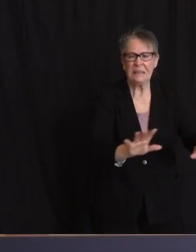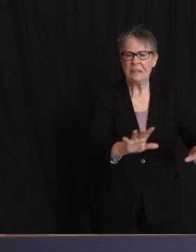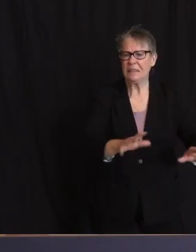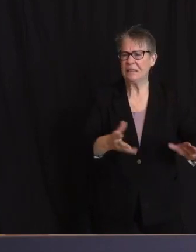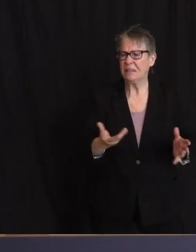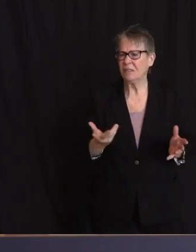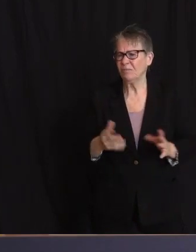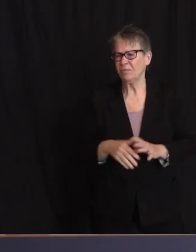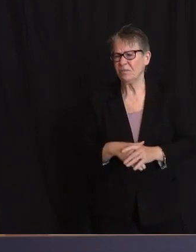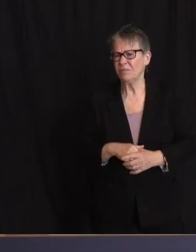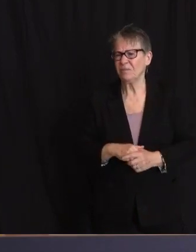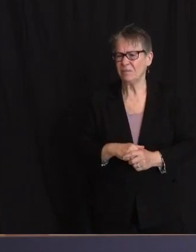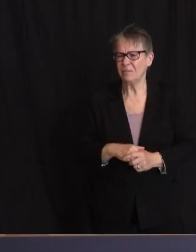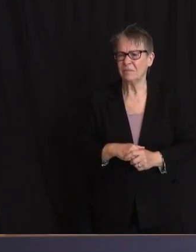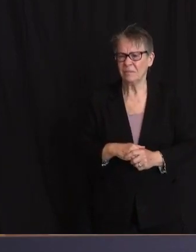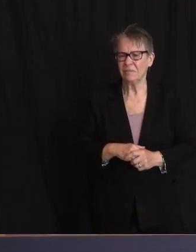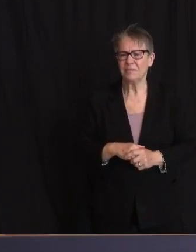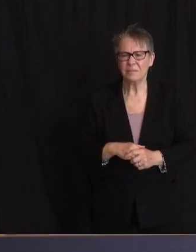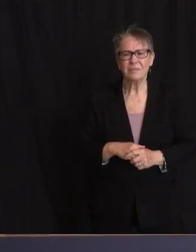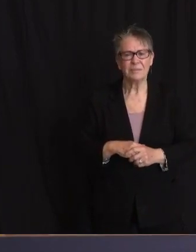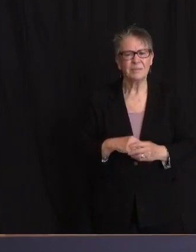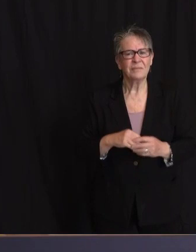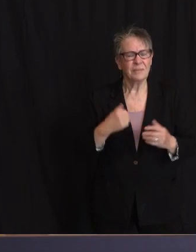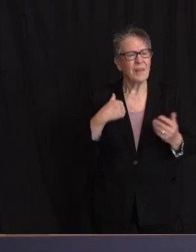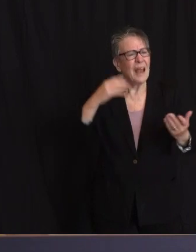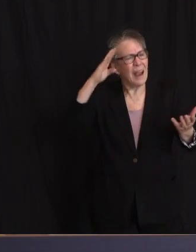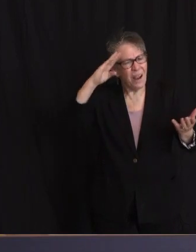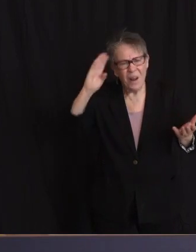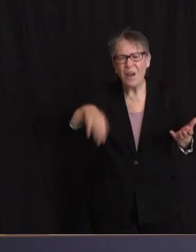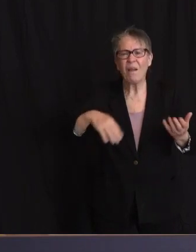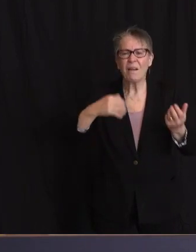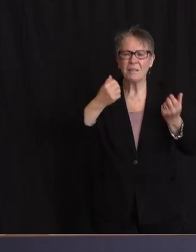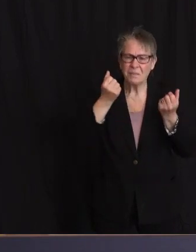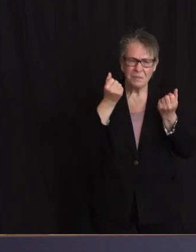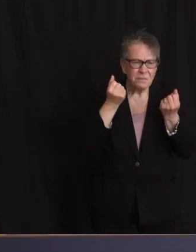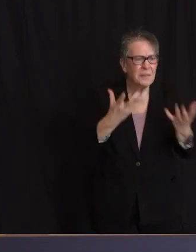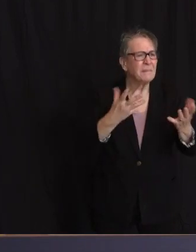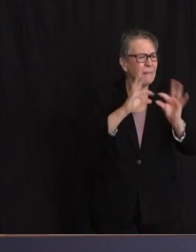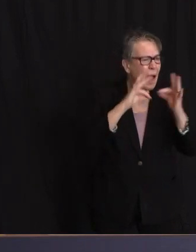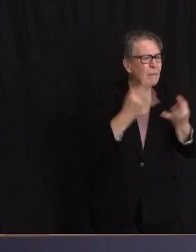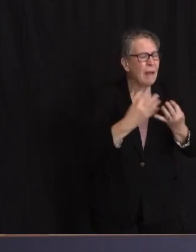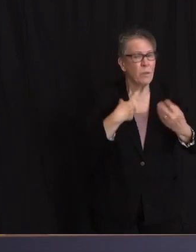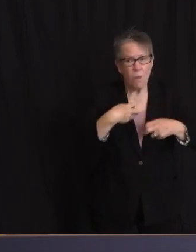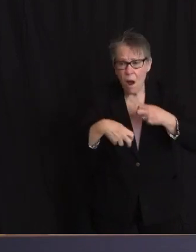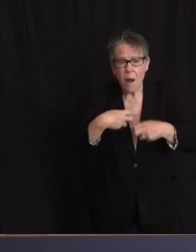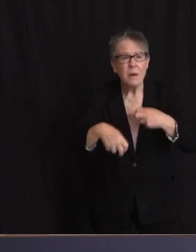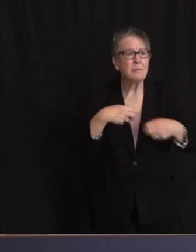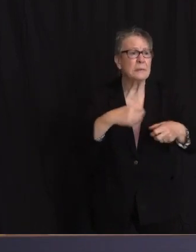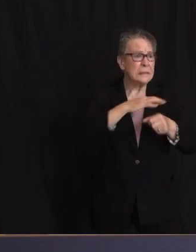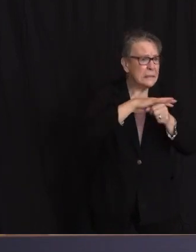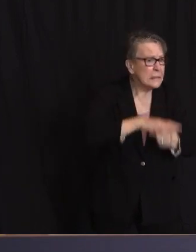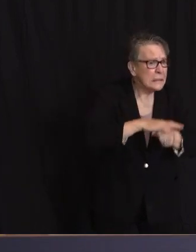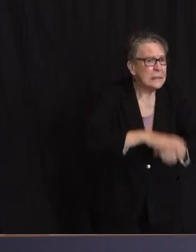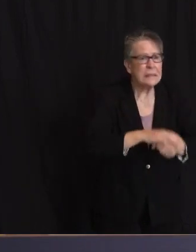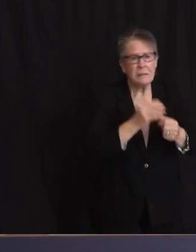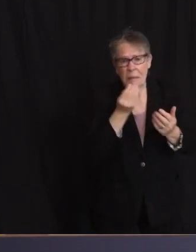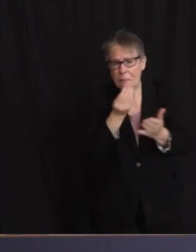You know, what's right for my kid, what's right for our economic health, what's right for our personal